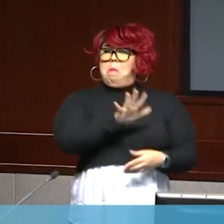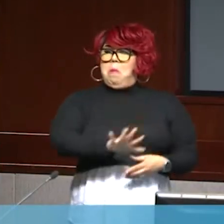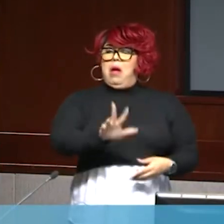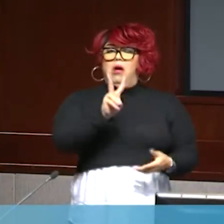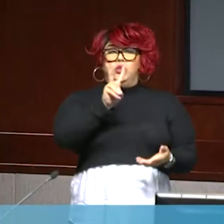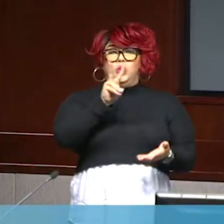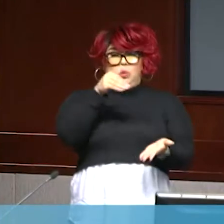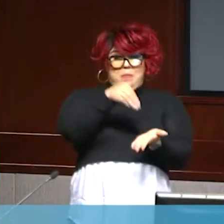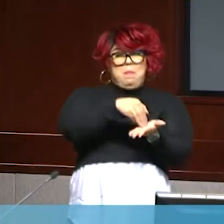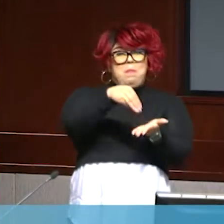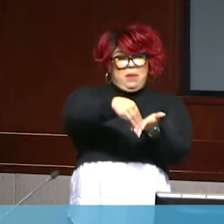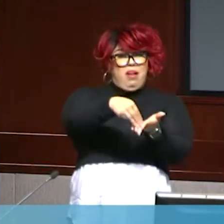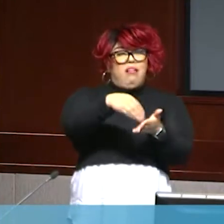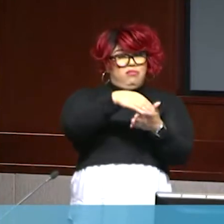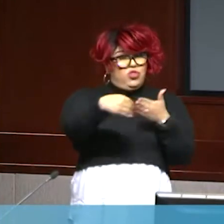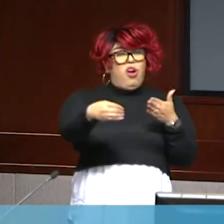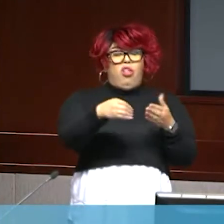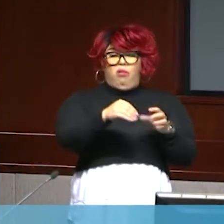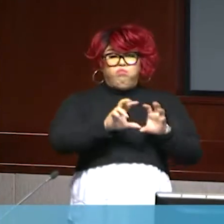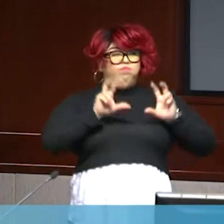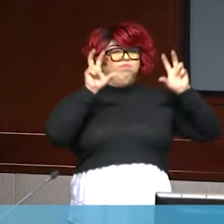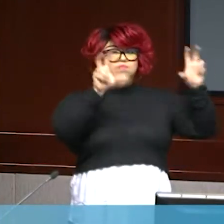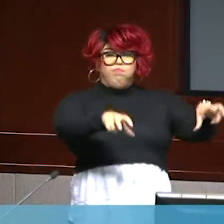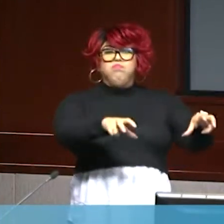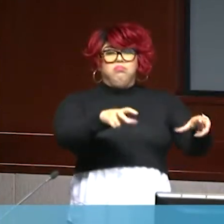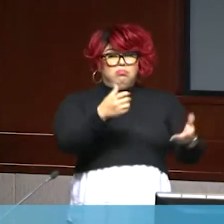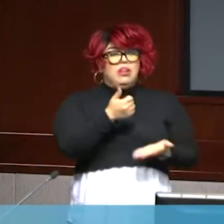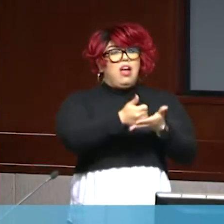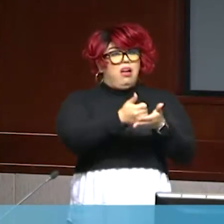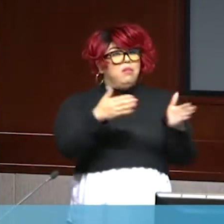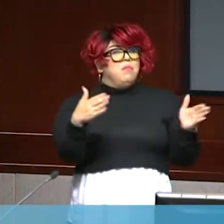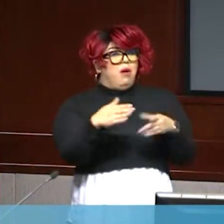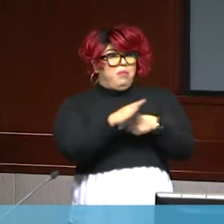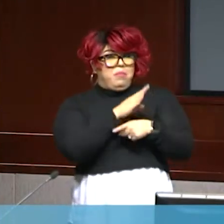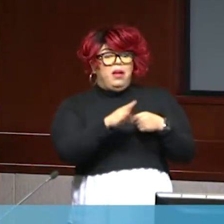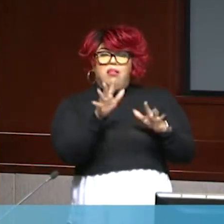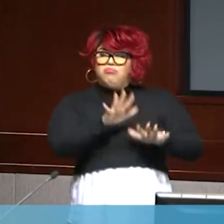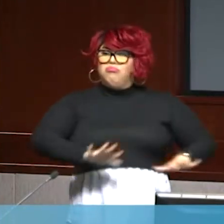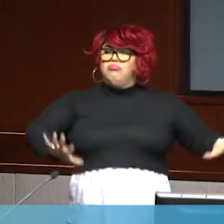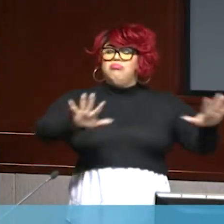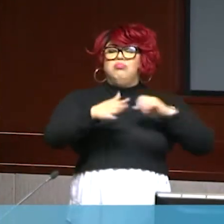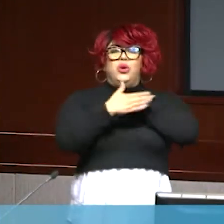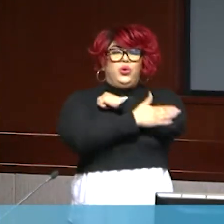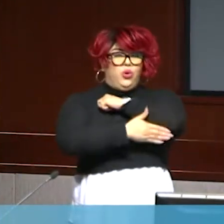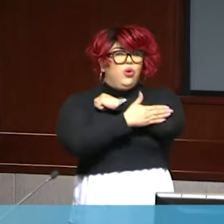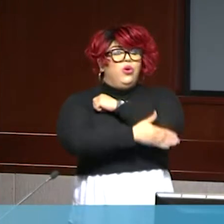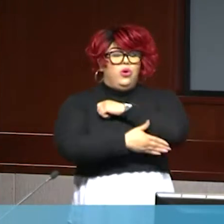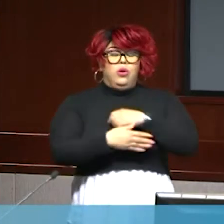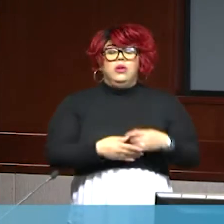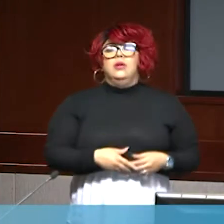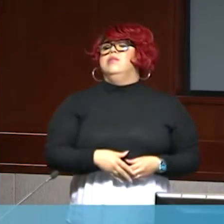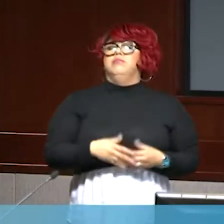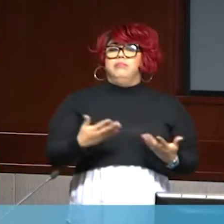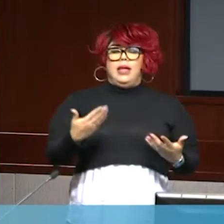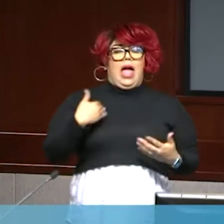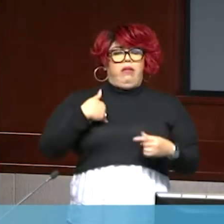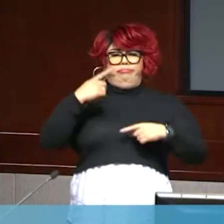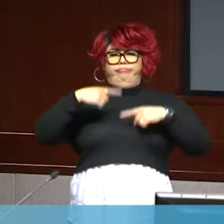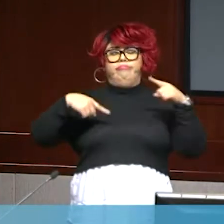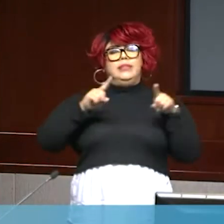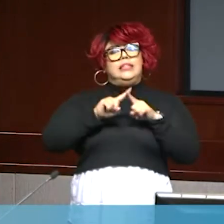million in financial assistance to businesses all across Kern County to date. There are a number of